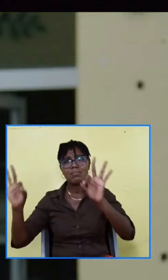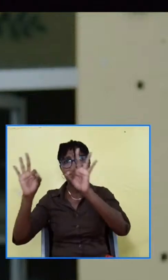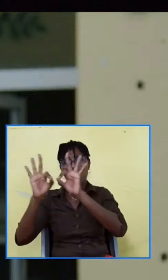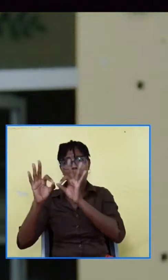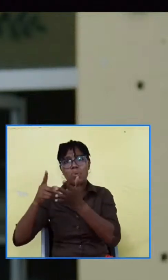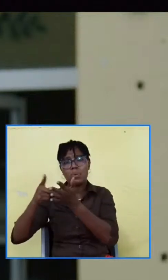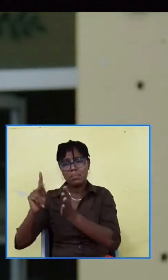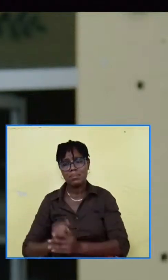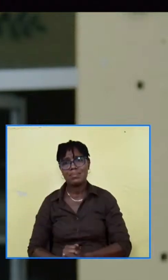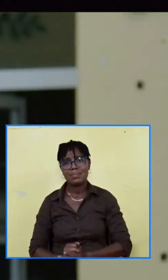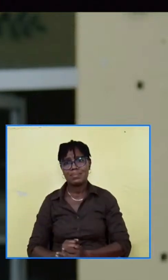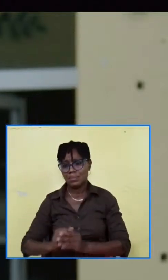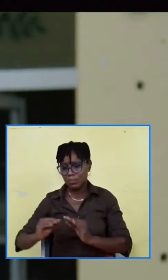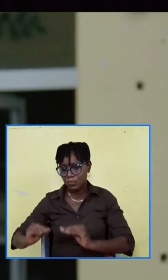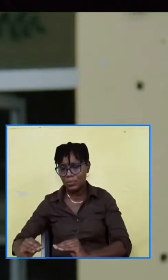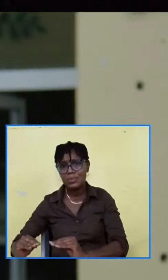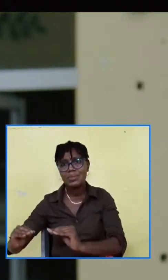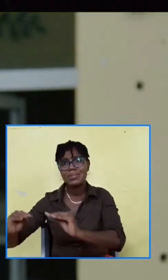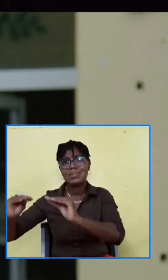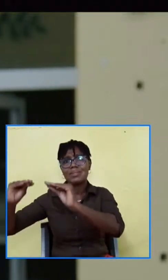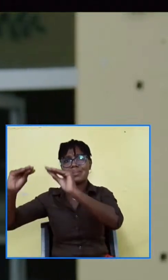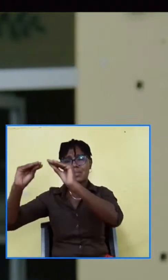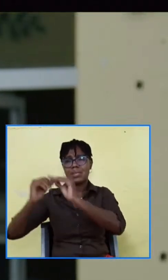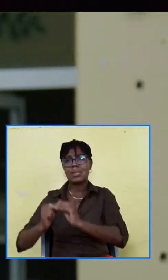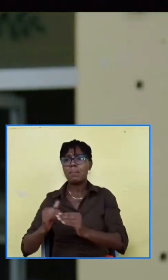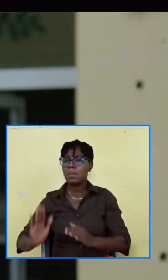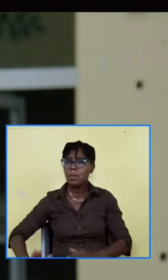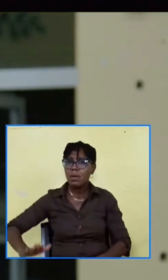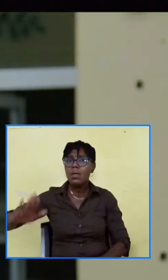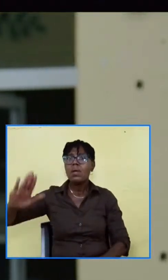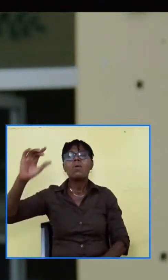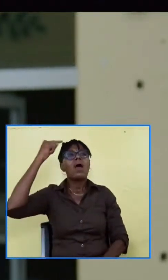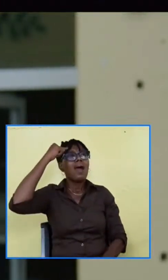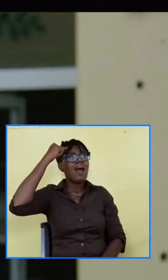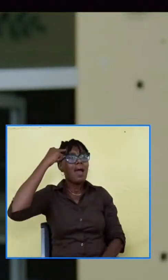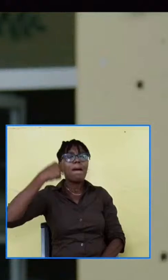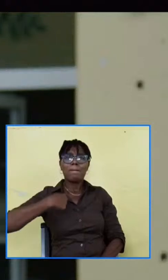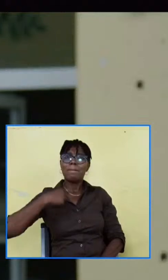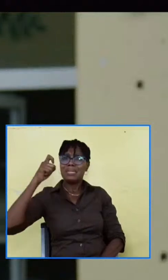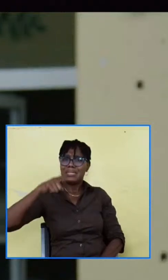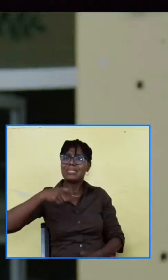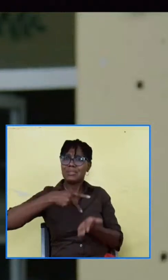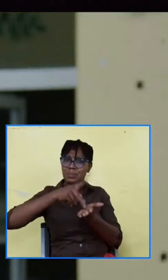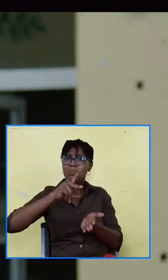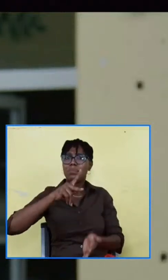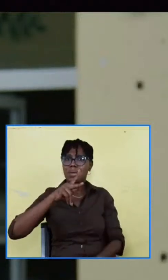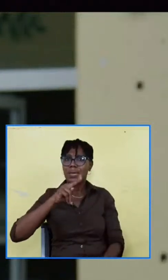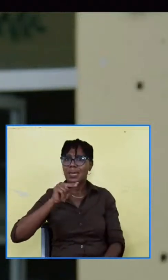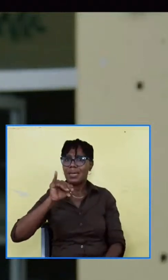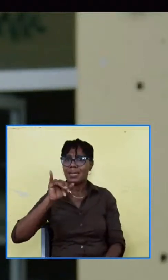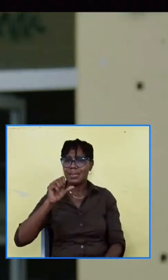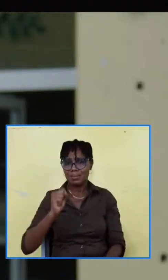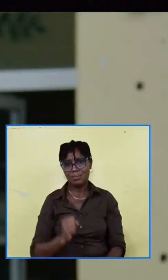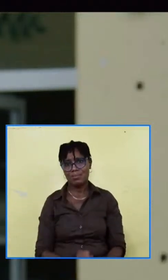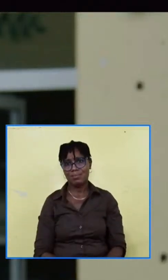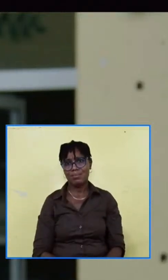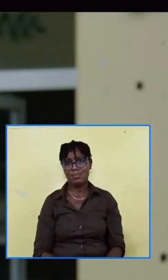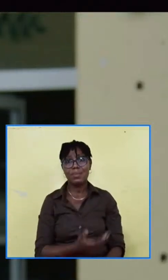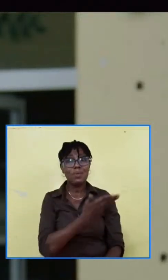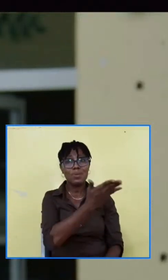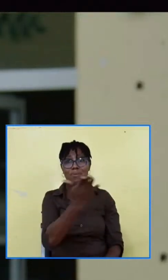believe they will be more receptive. Come into, and I feel for you gentlemen, because coming in a